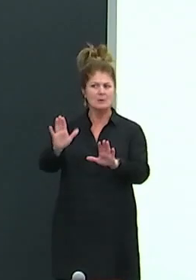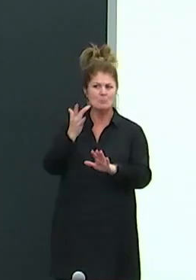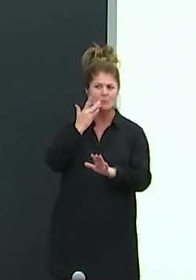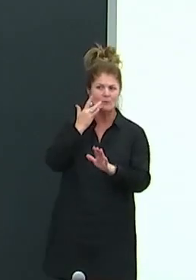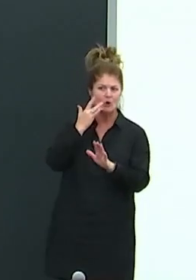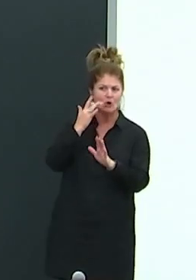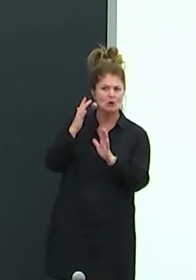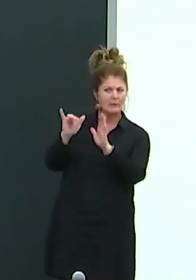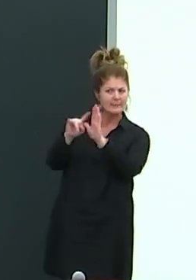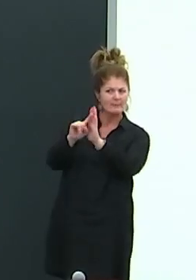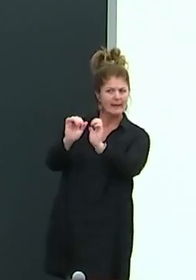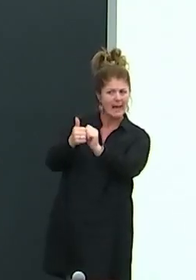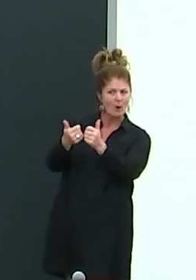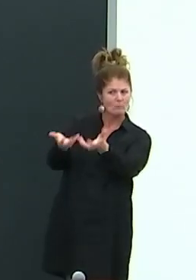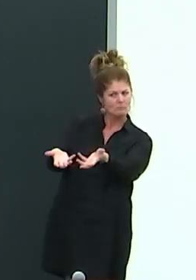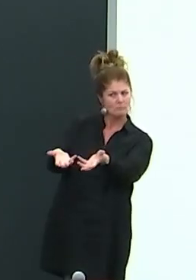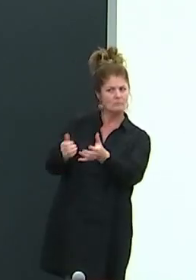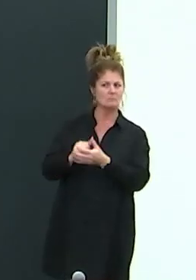to identify.